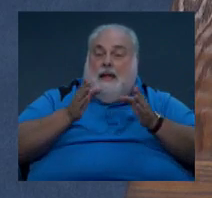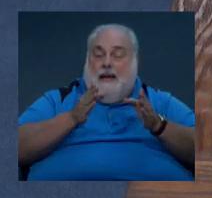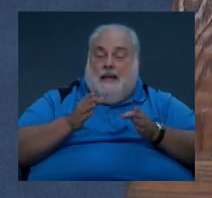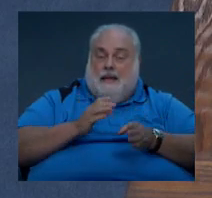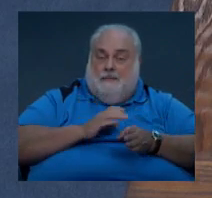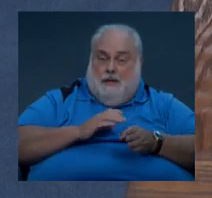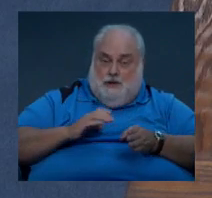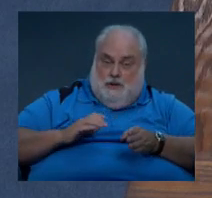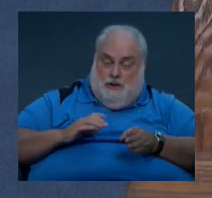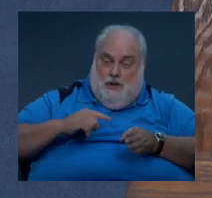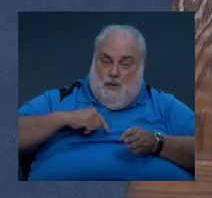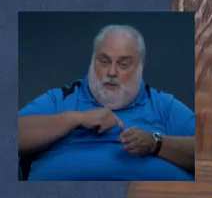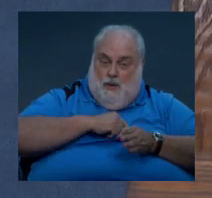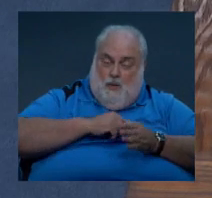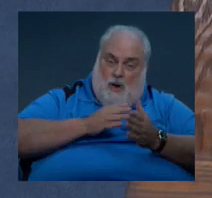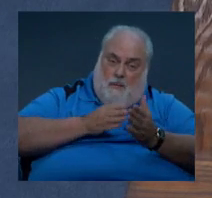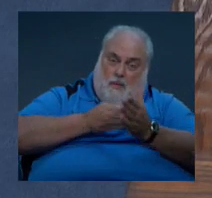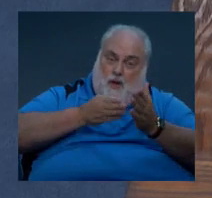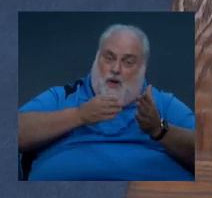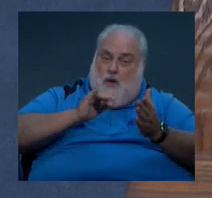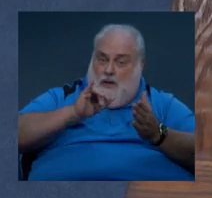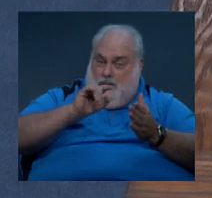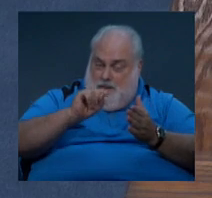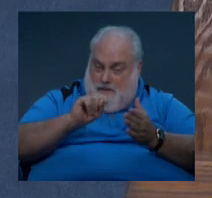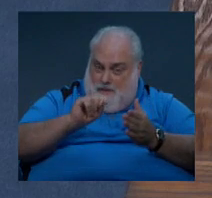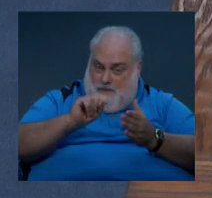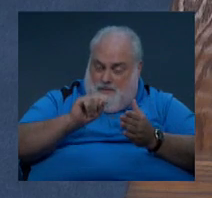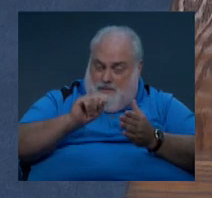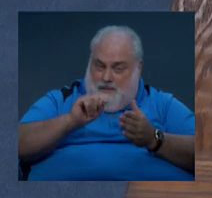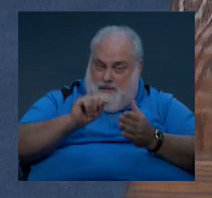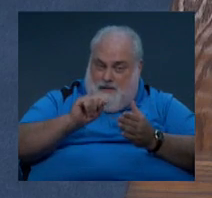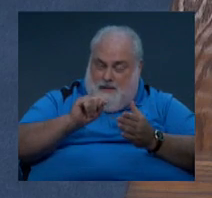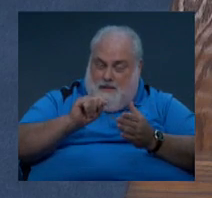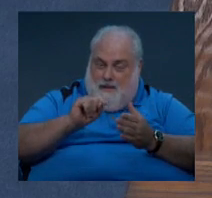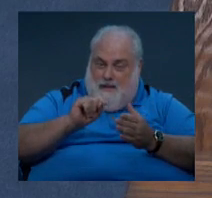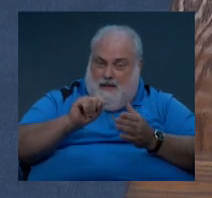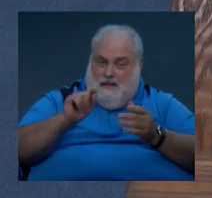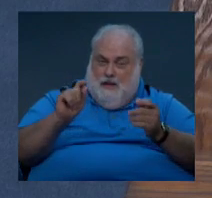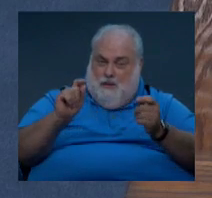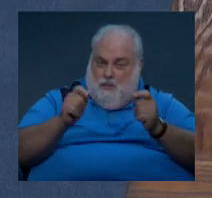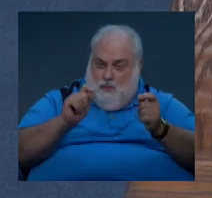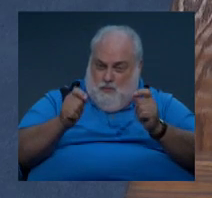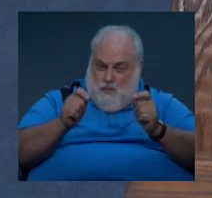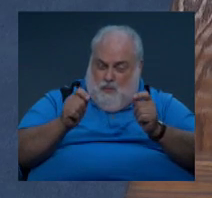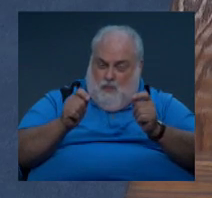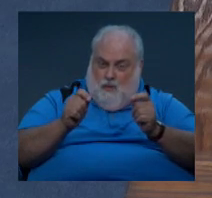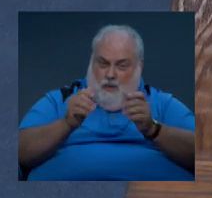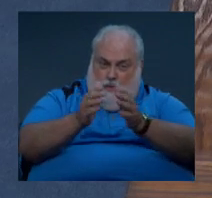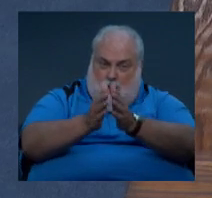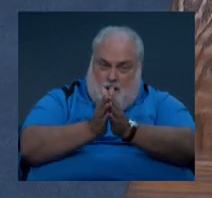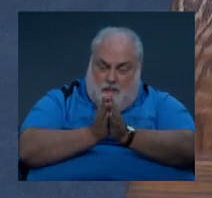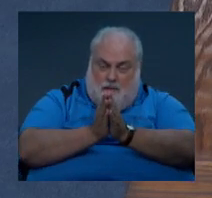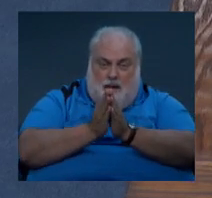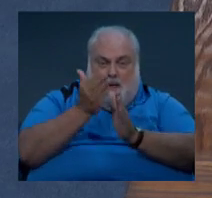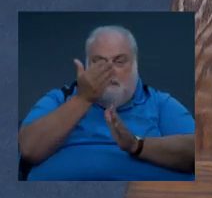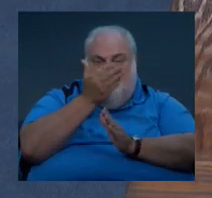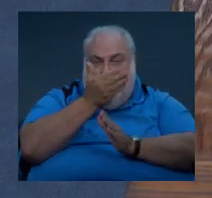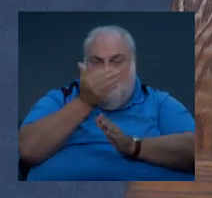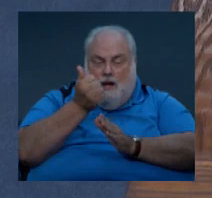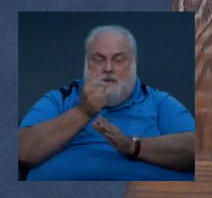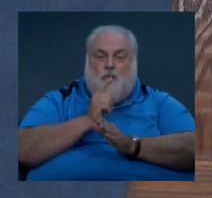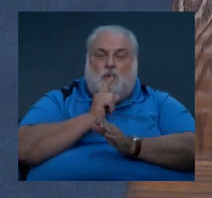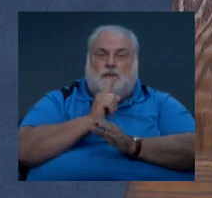Commission, we opposed this variance, this request, because there